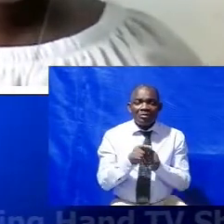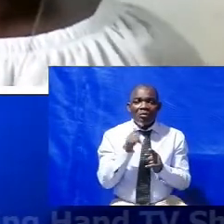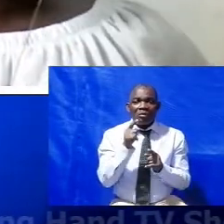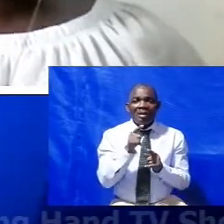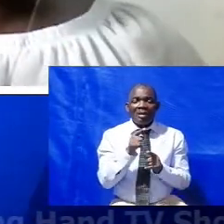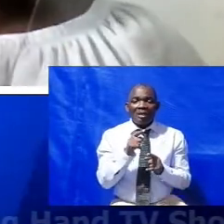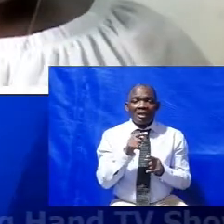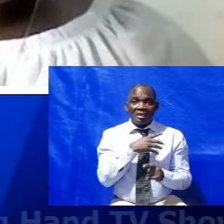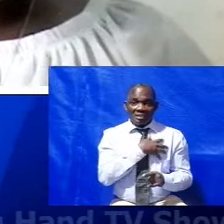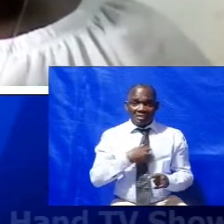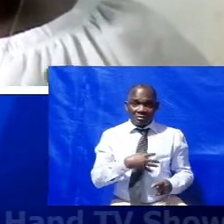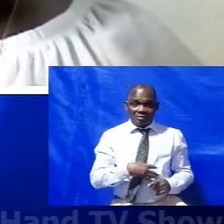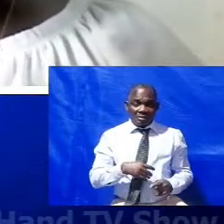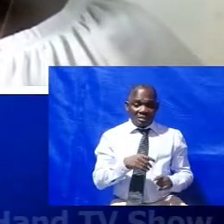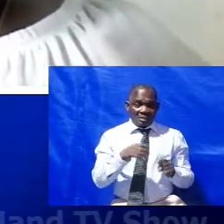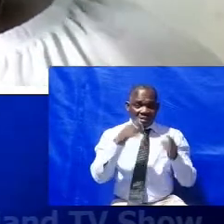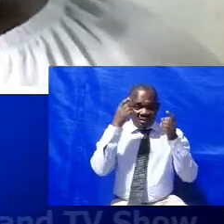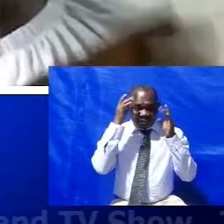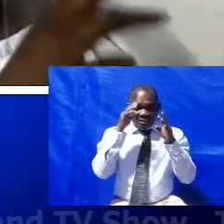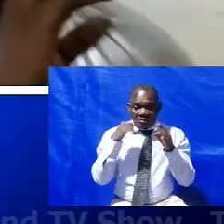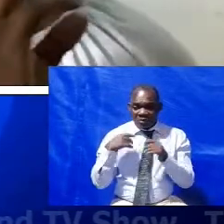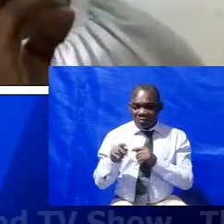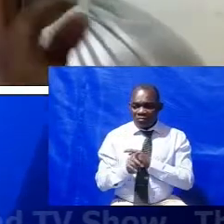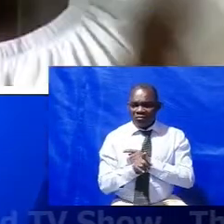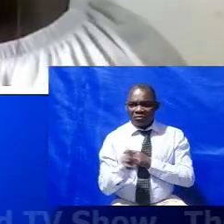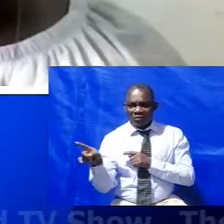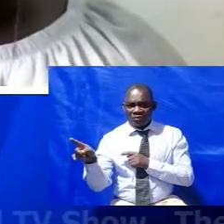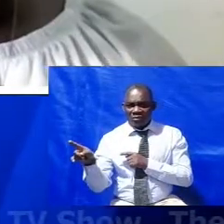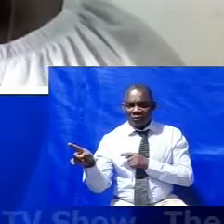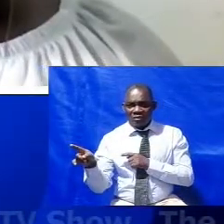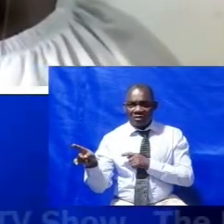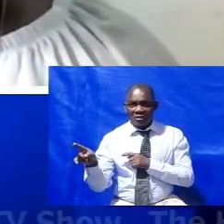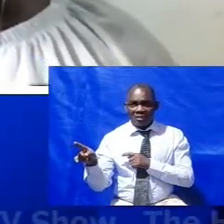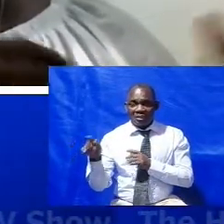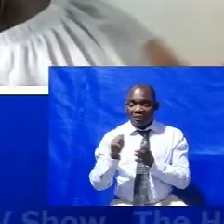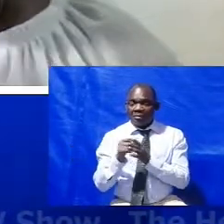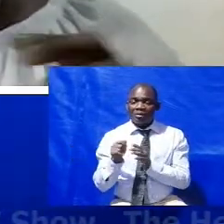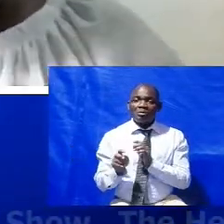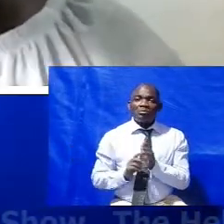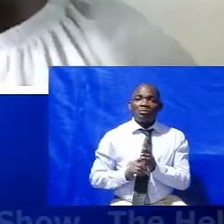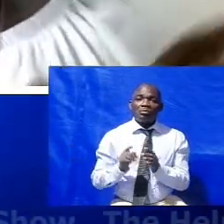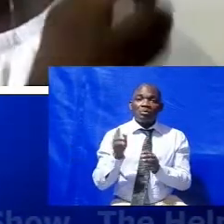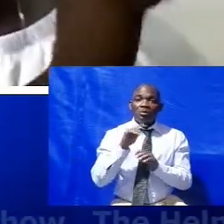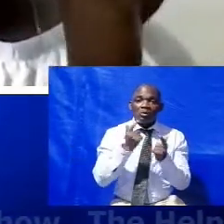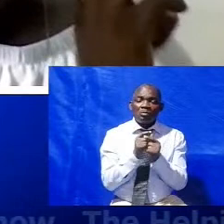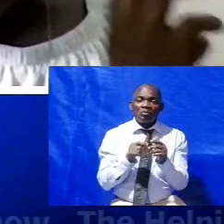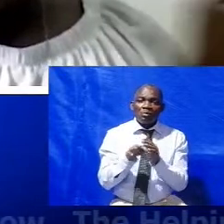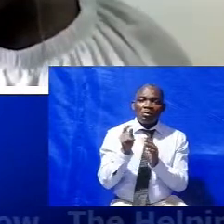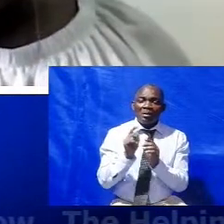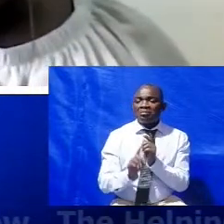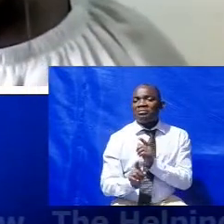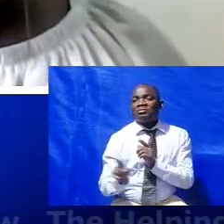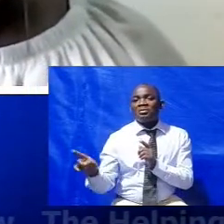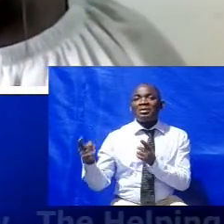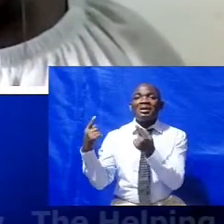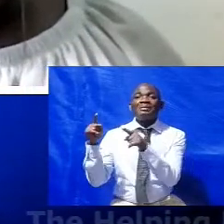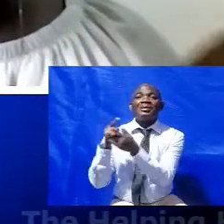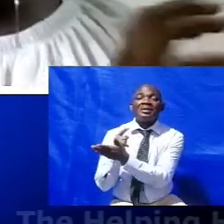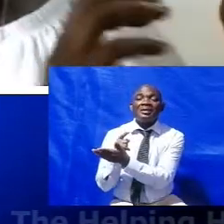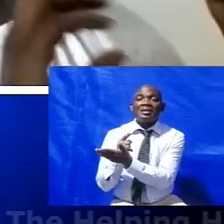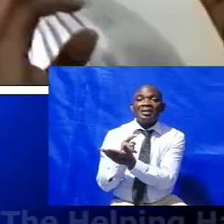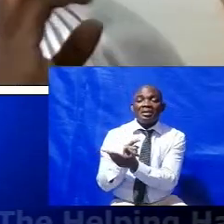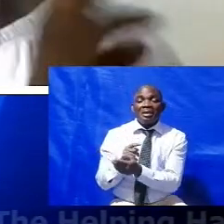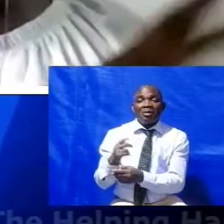together, and then one of them decides, I want to go this direction. So this one goes alone. Yeah. You